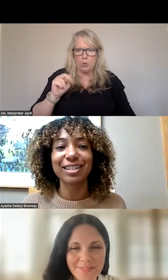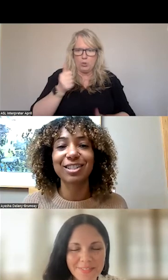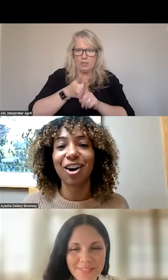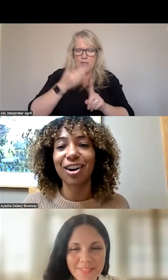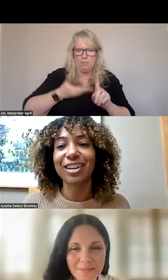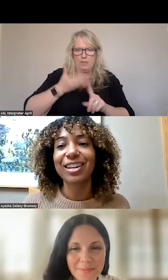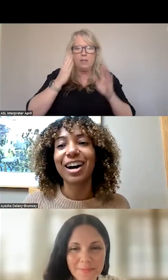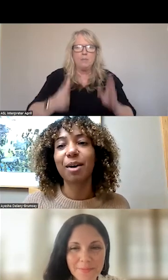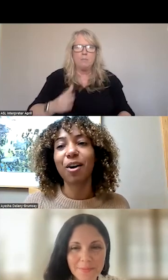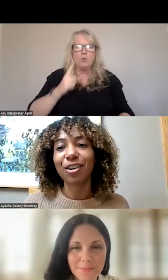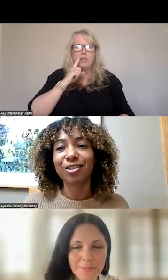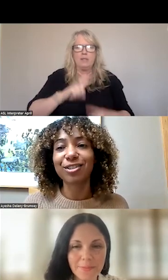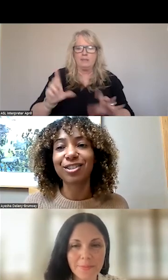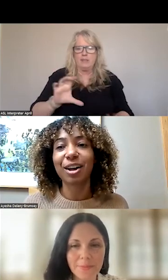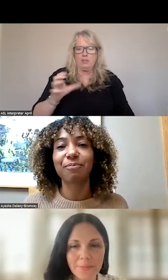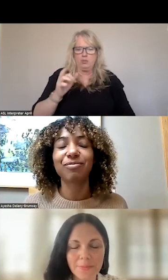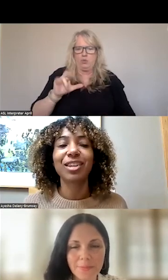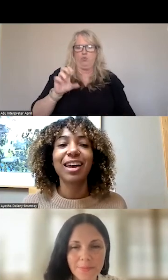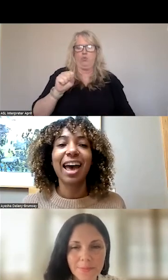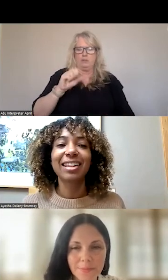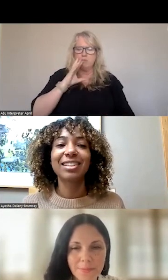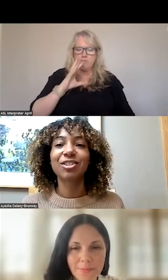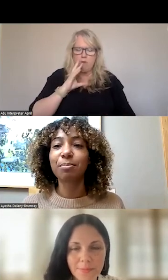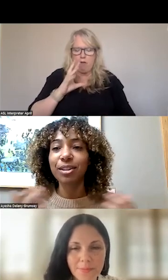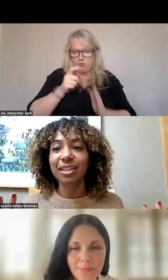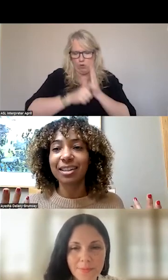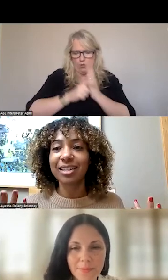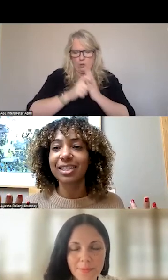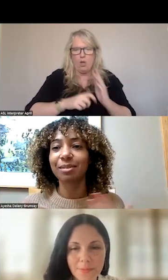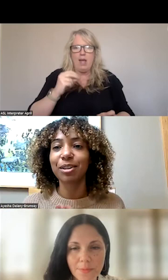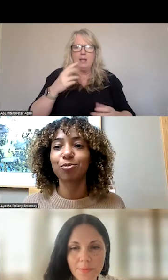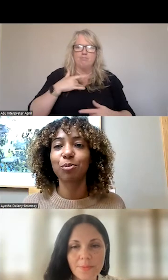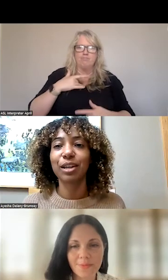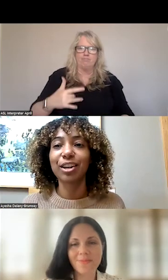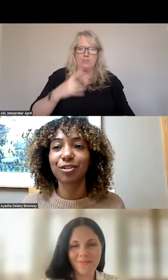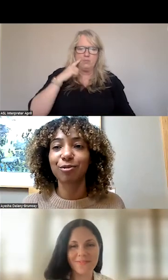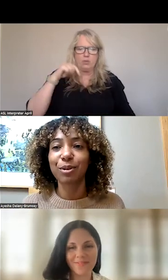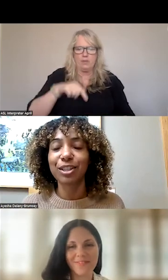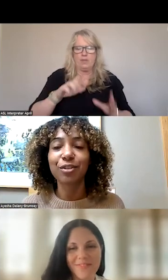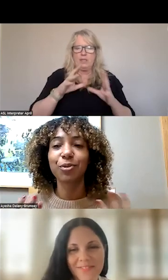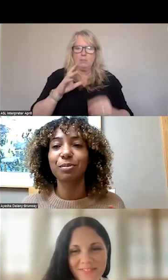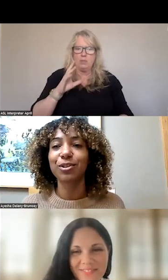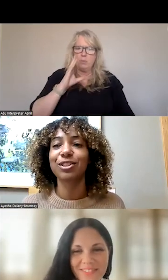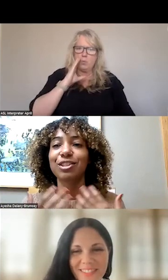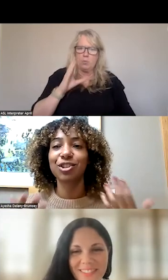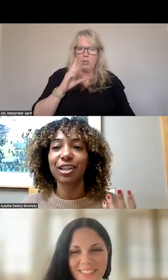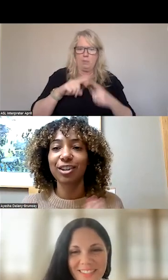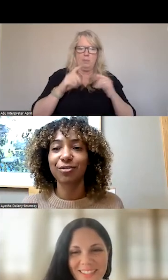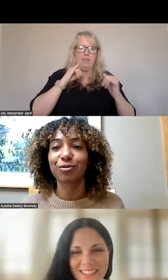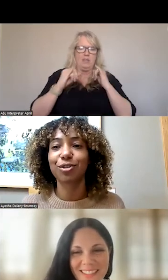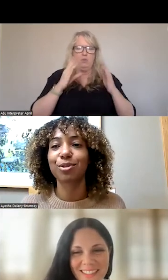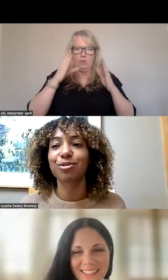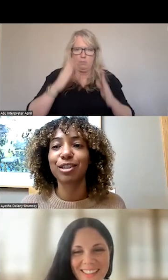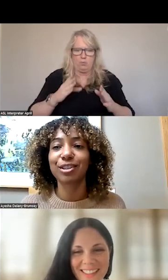the crisis talk articles, and typically in this segment would be interviewing the person that